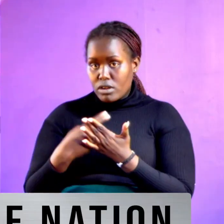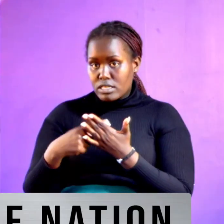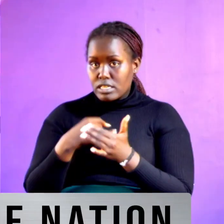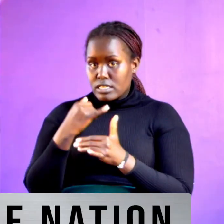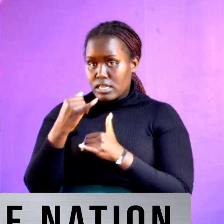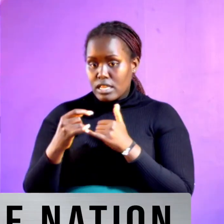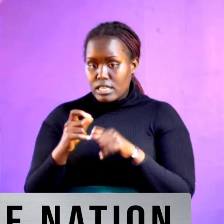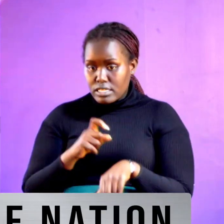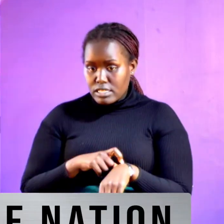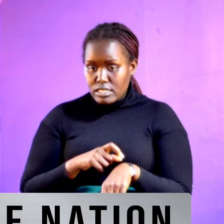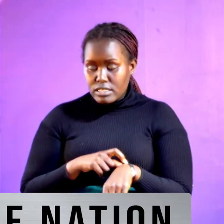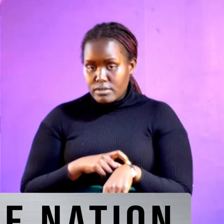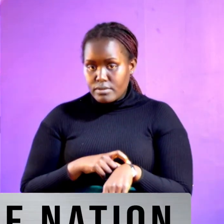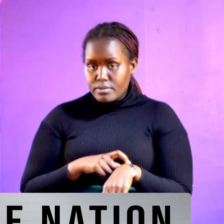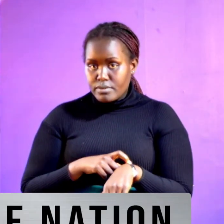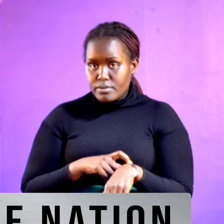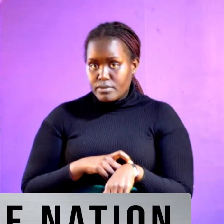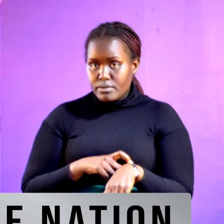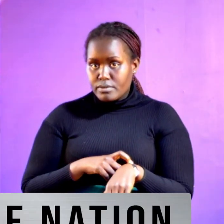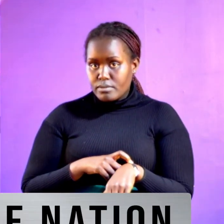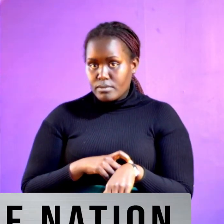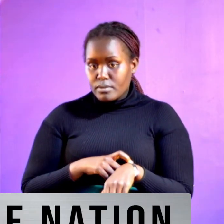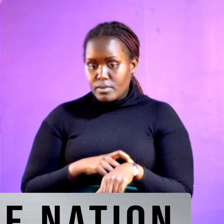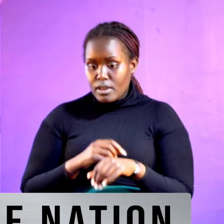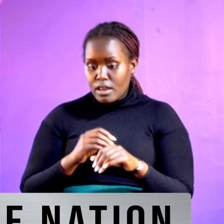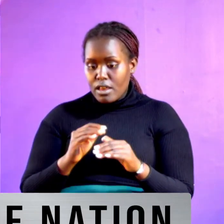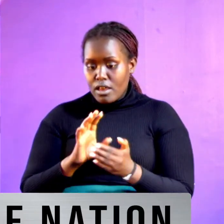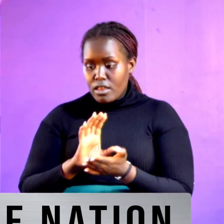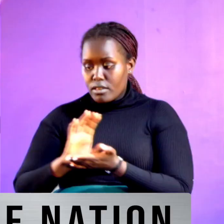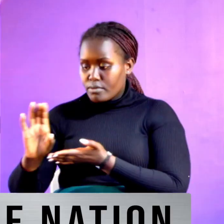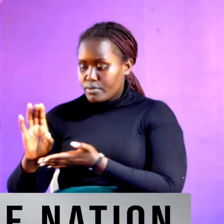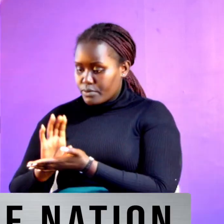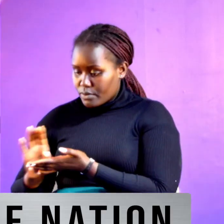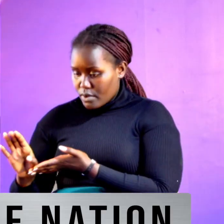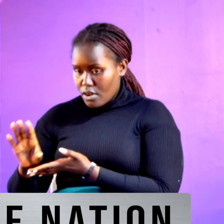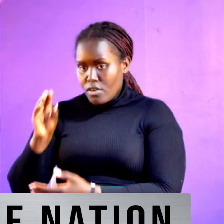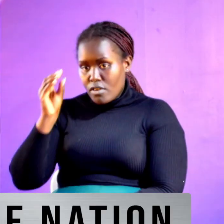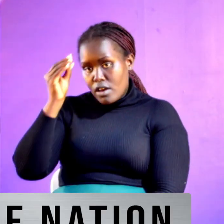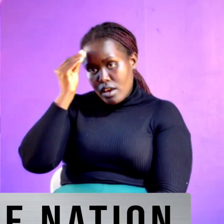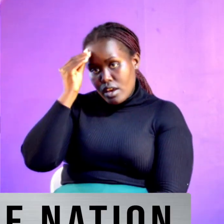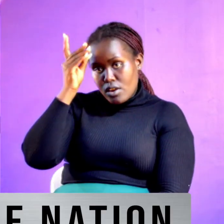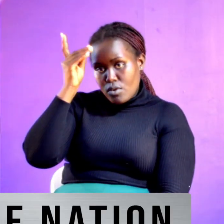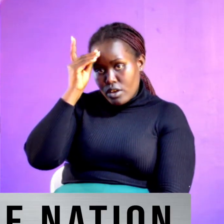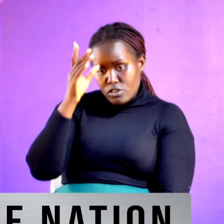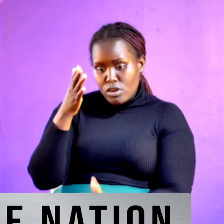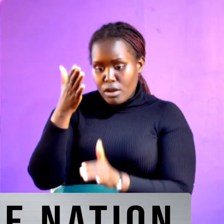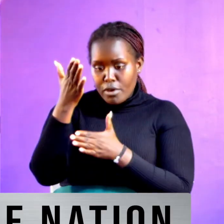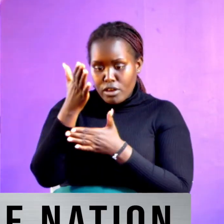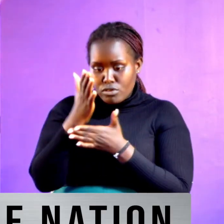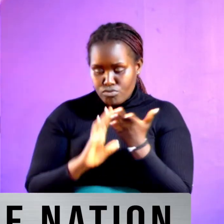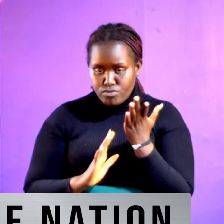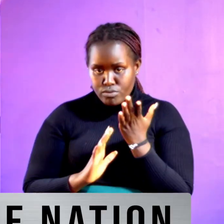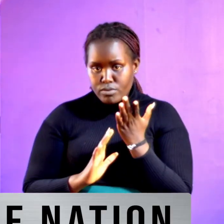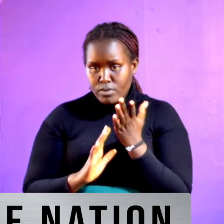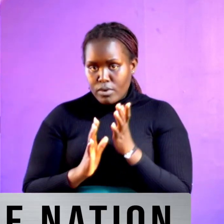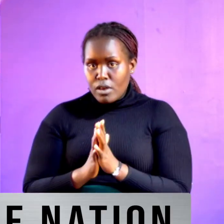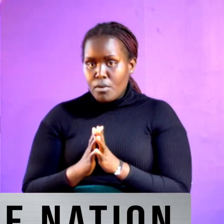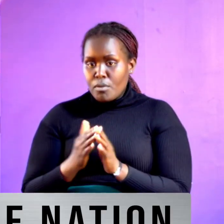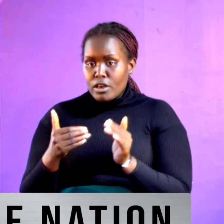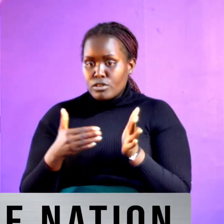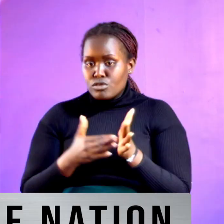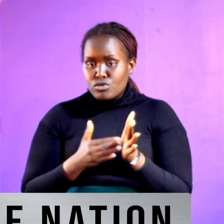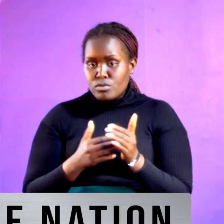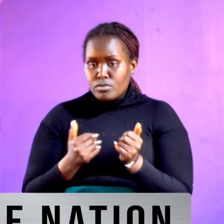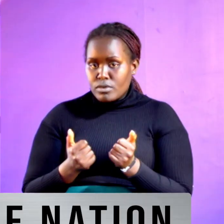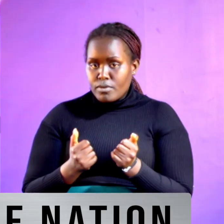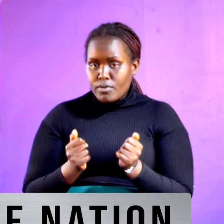yes. The allocations on education are being slashed. Are being slashed by